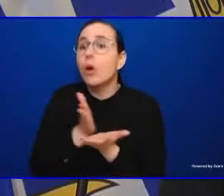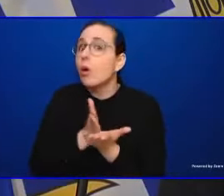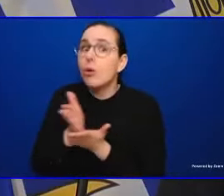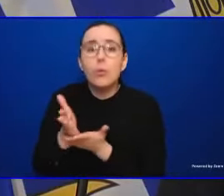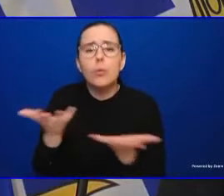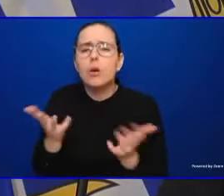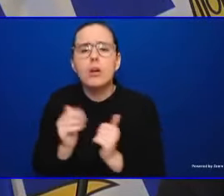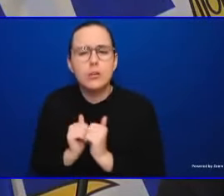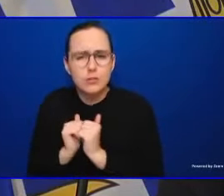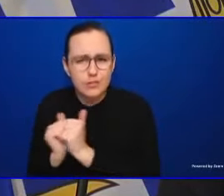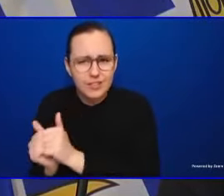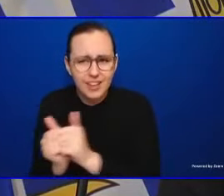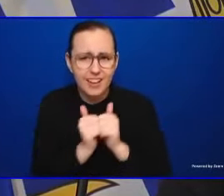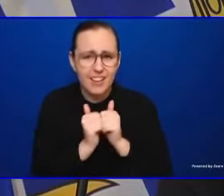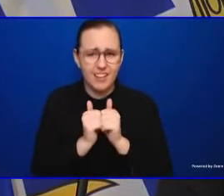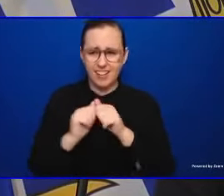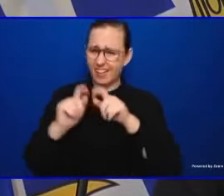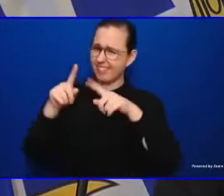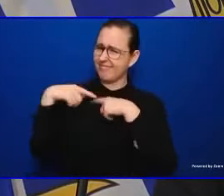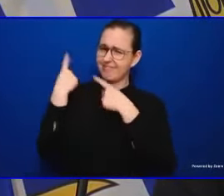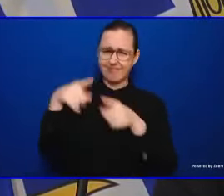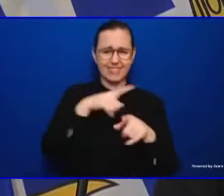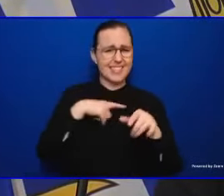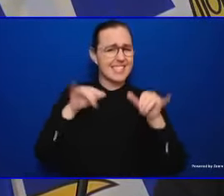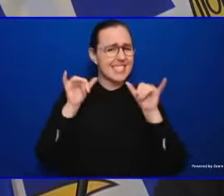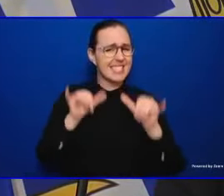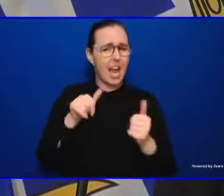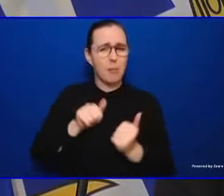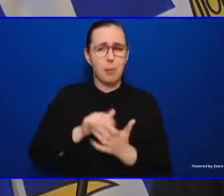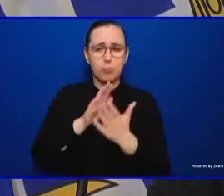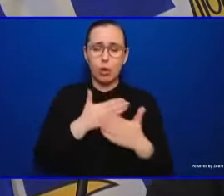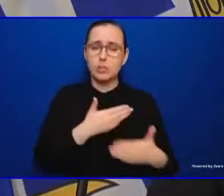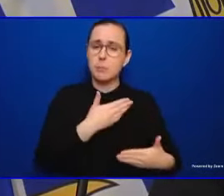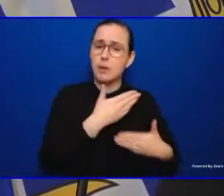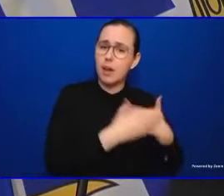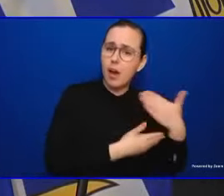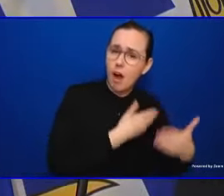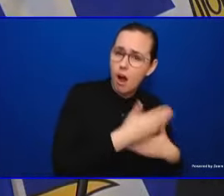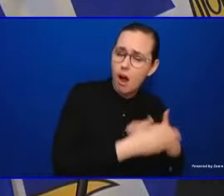calm and being safe. I'd now like to turn over to Minister Whiteside.